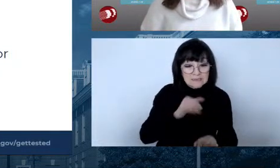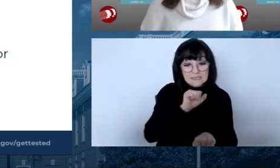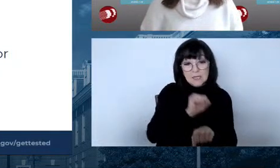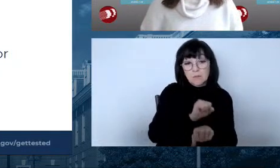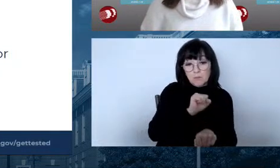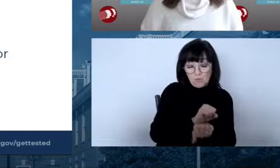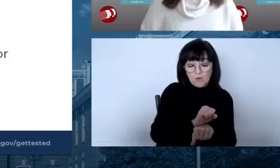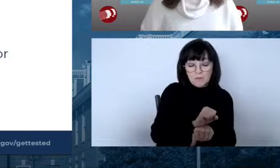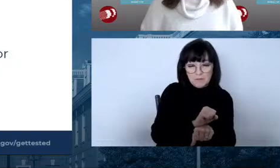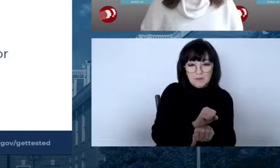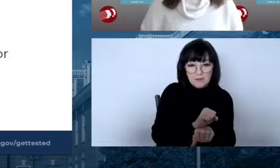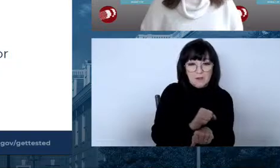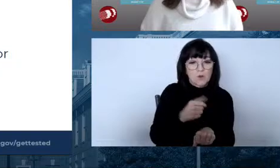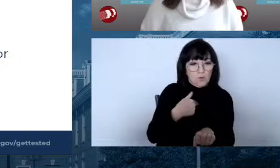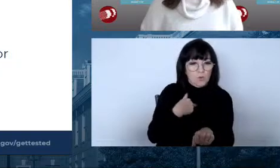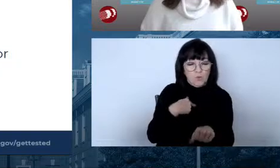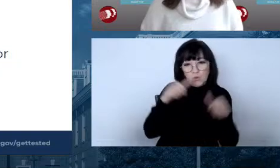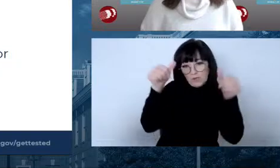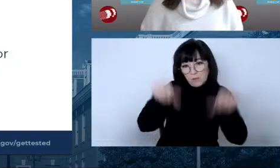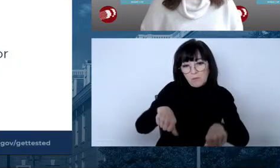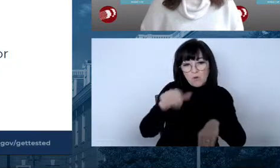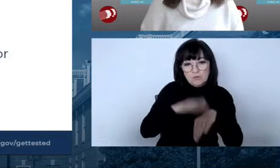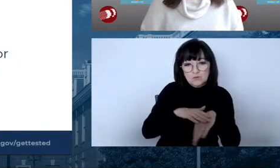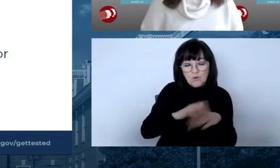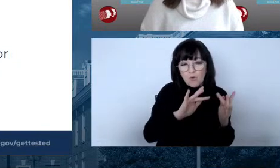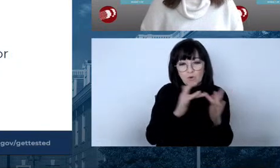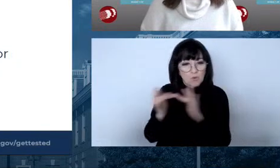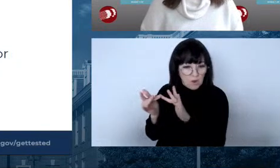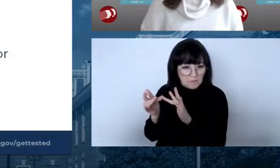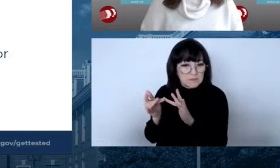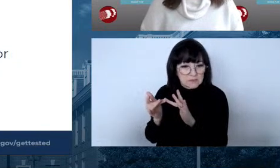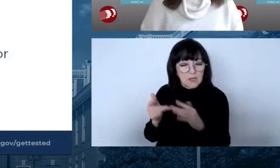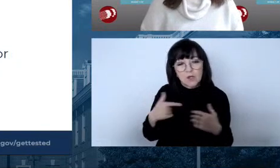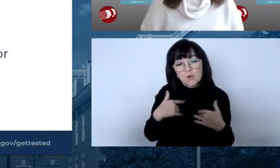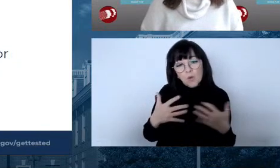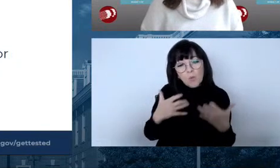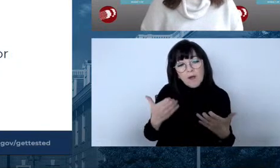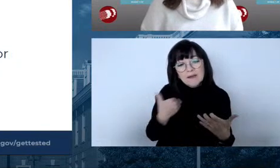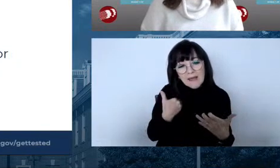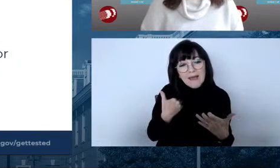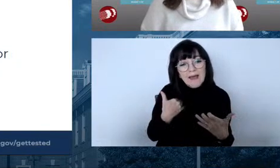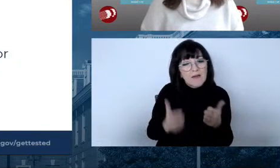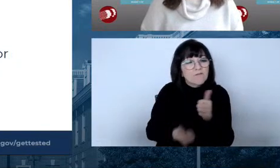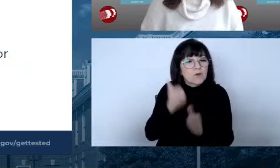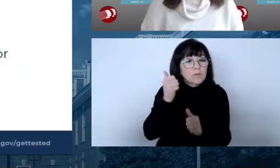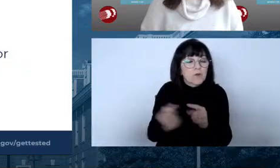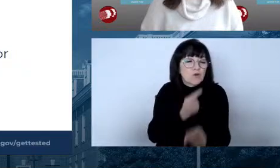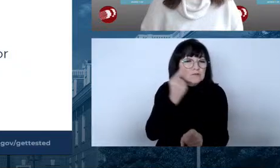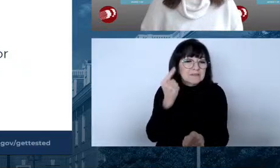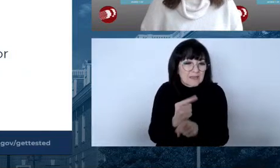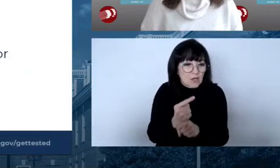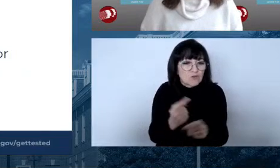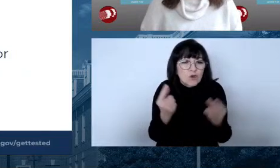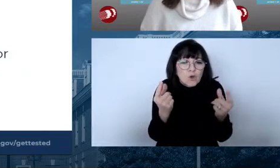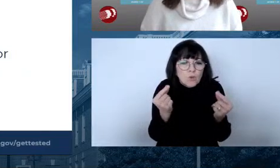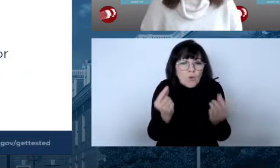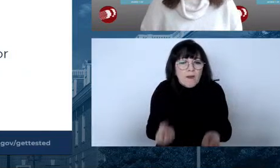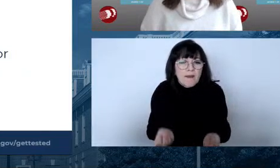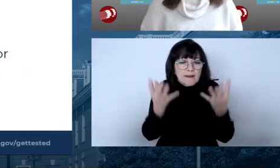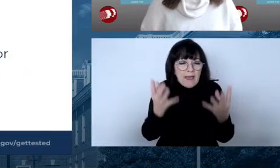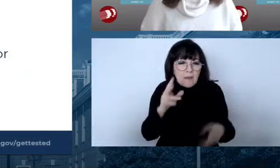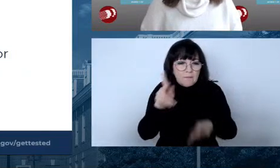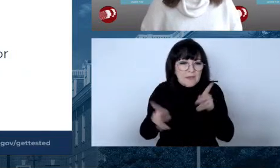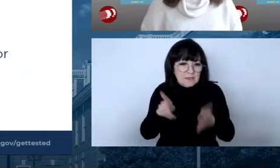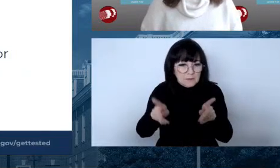website so that we can have the most accurate and fullest picture of what positive cases exist in the state as quickly as